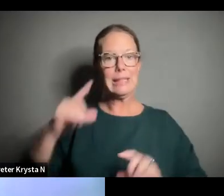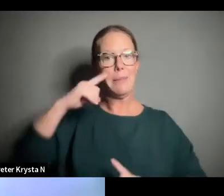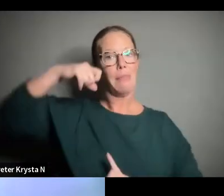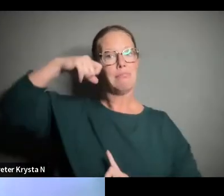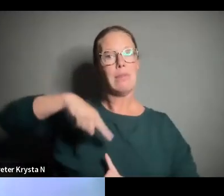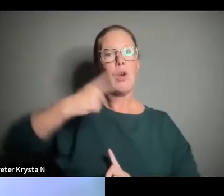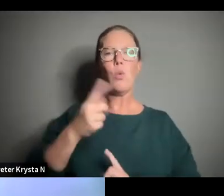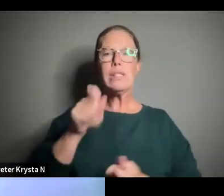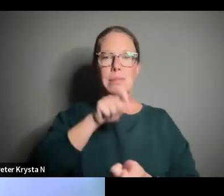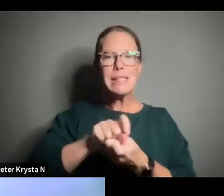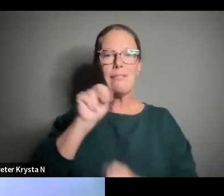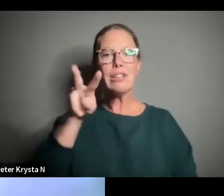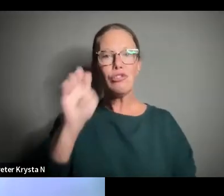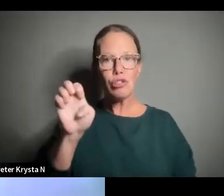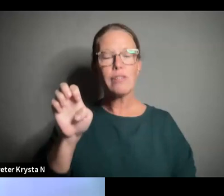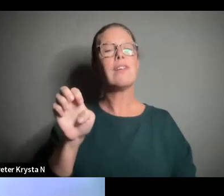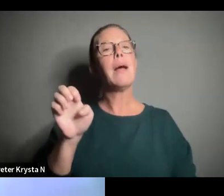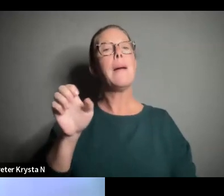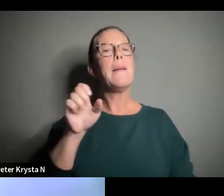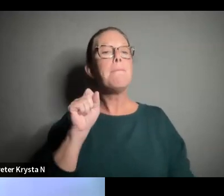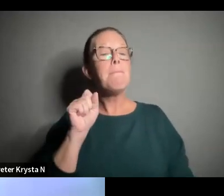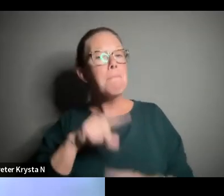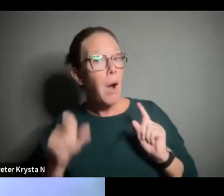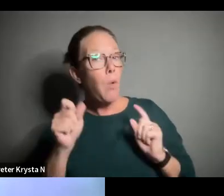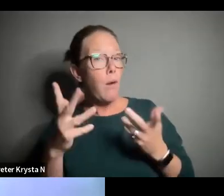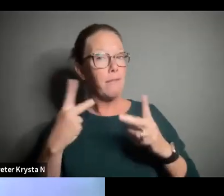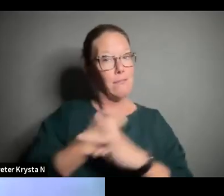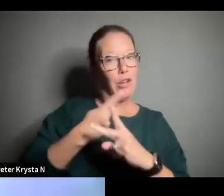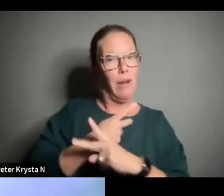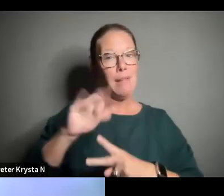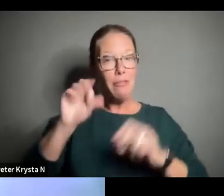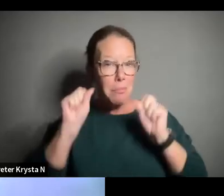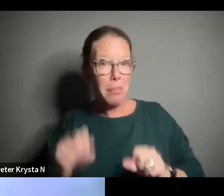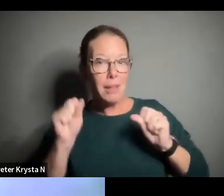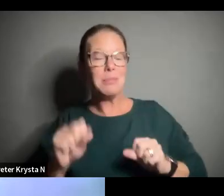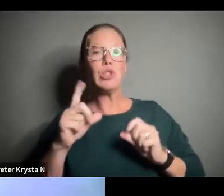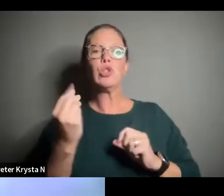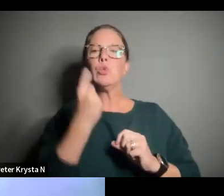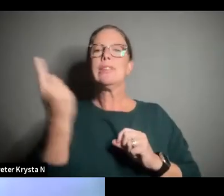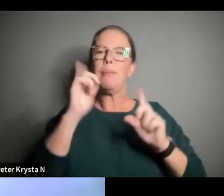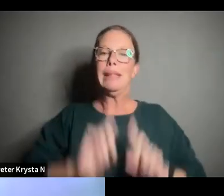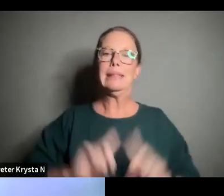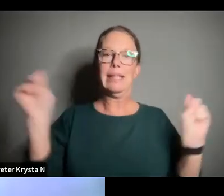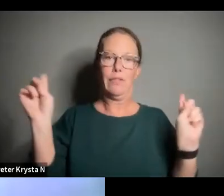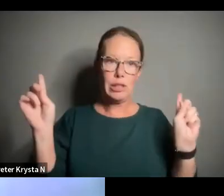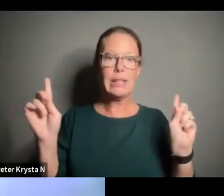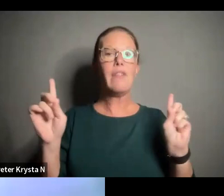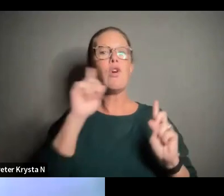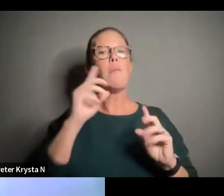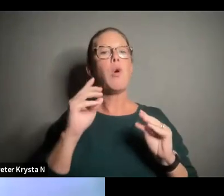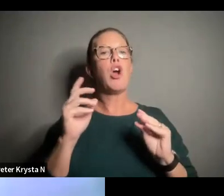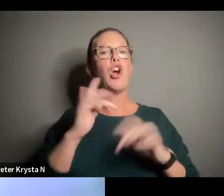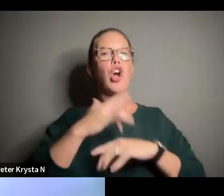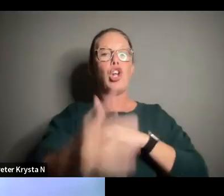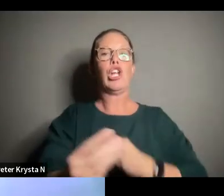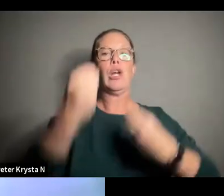nerve, but we wanted to figure out a way that if we could do something a little bit differently to allow earlier implantation, that allow patients